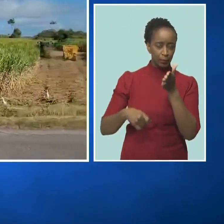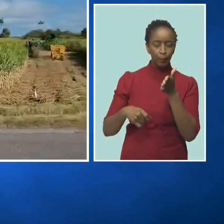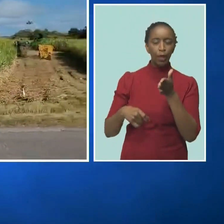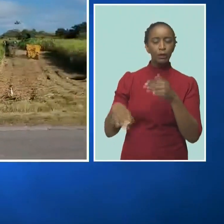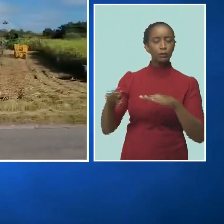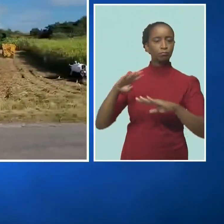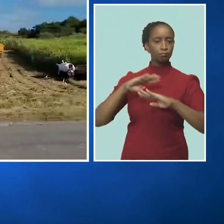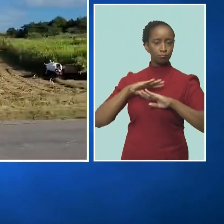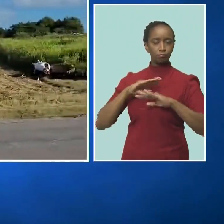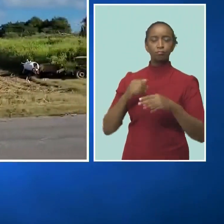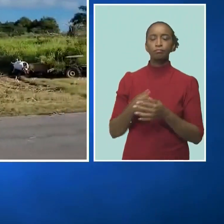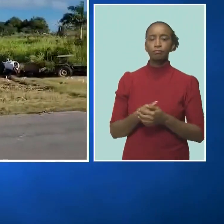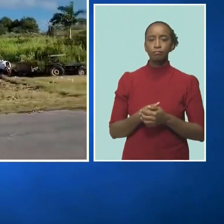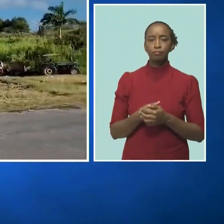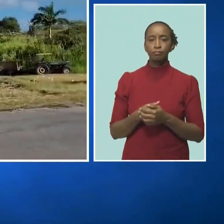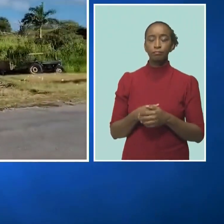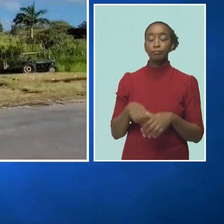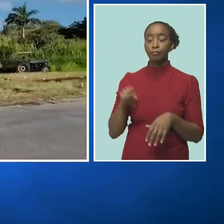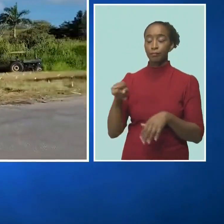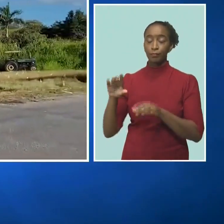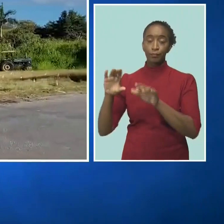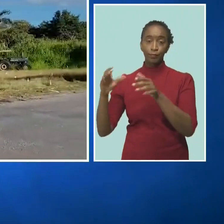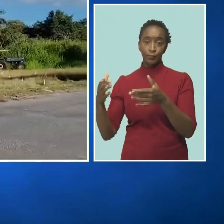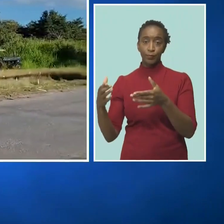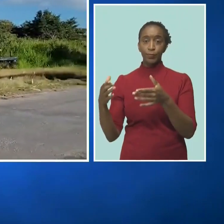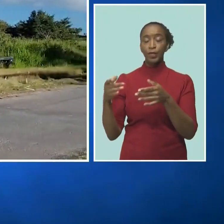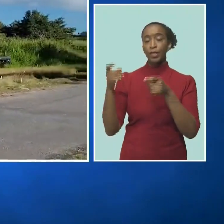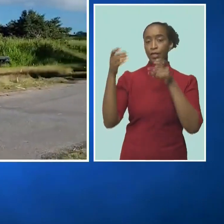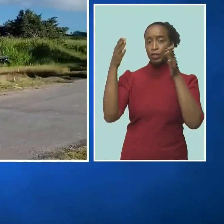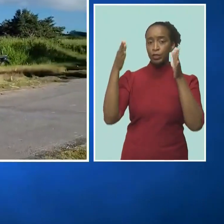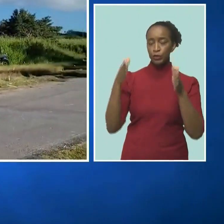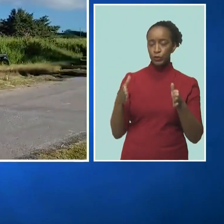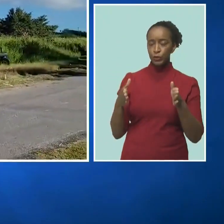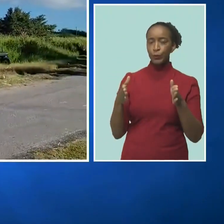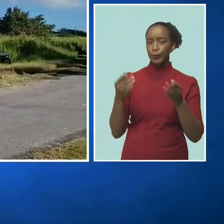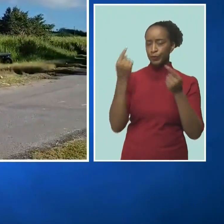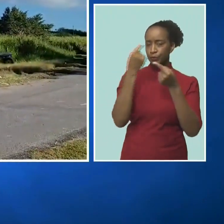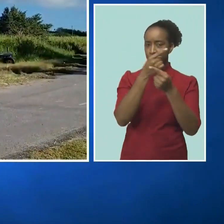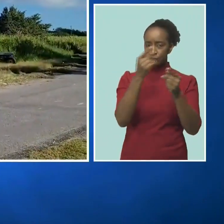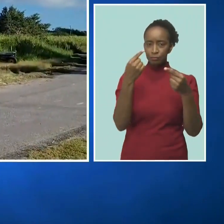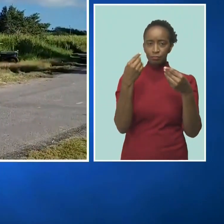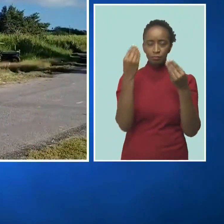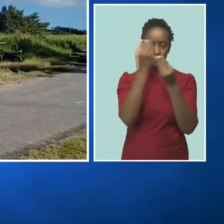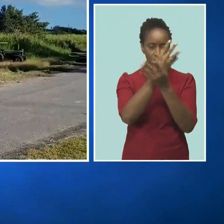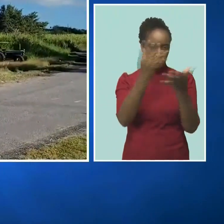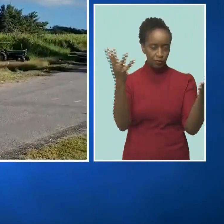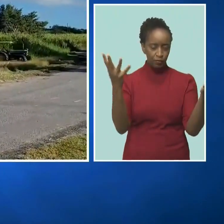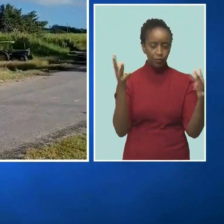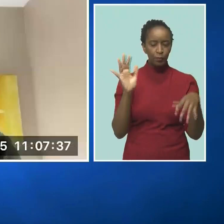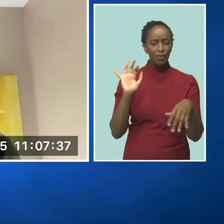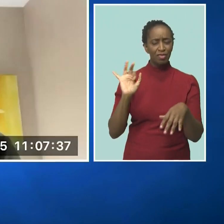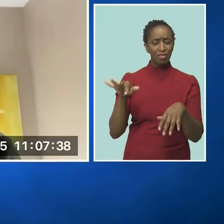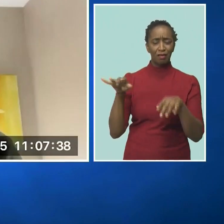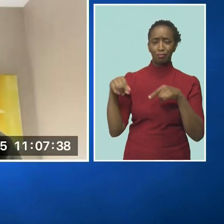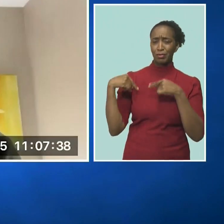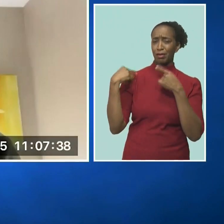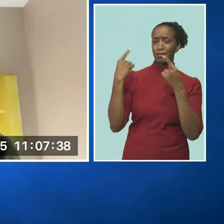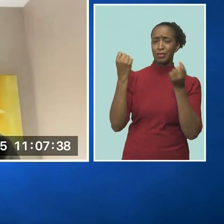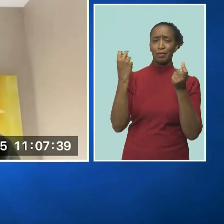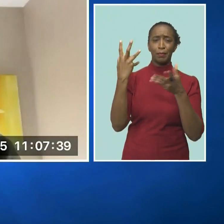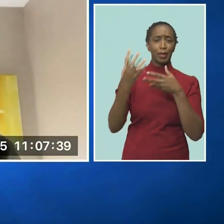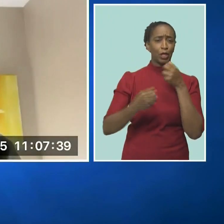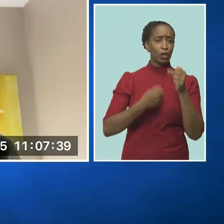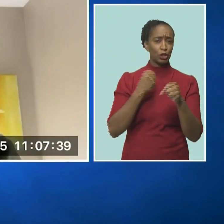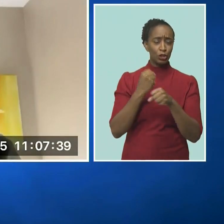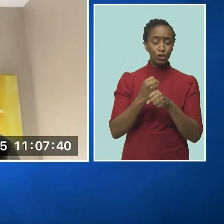Limited, BSIL, Mark Seeley, tells CBC News this is the first increase in years. We're very happy with the